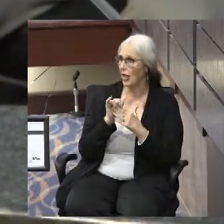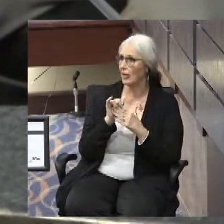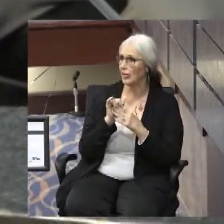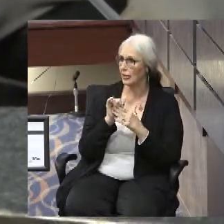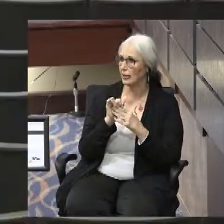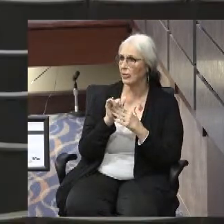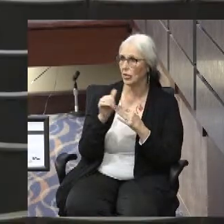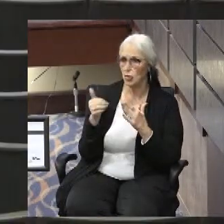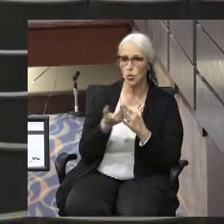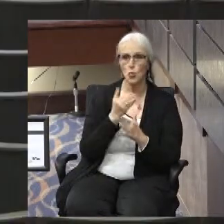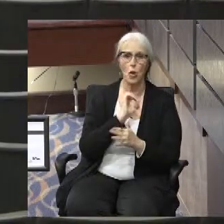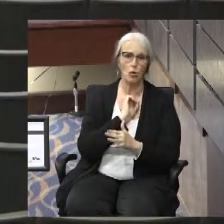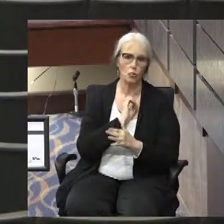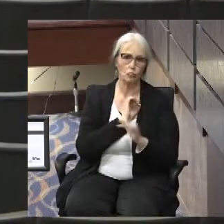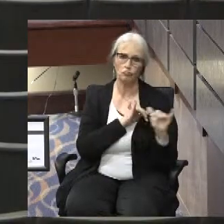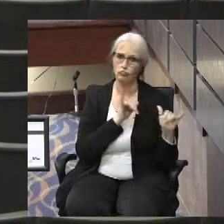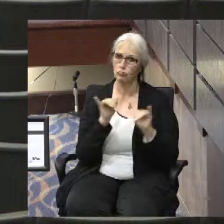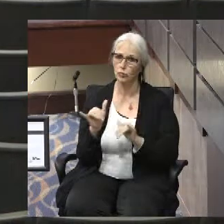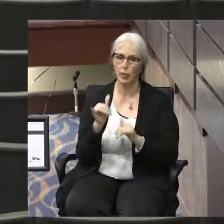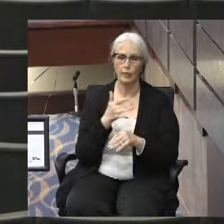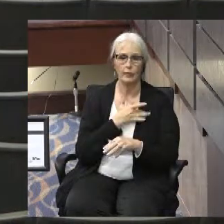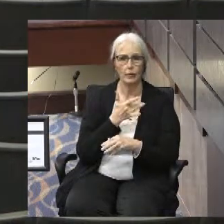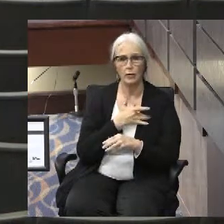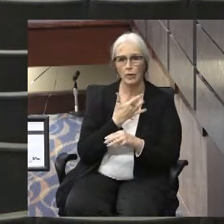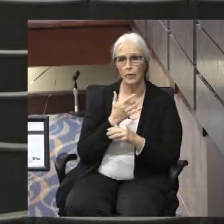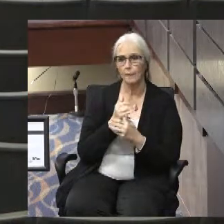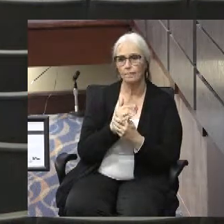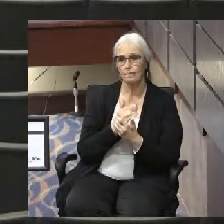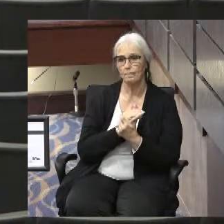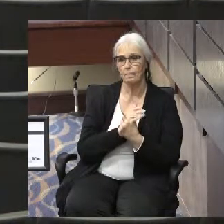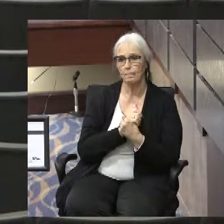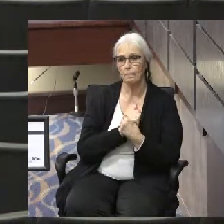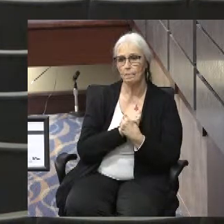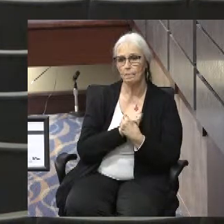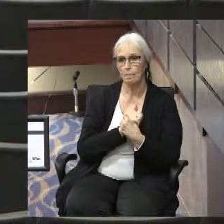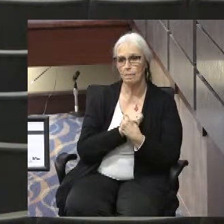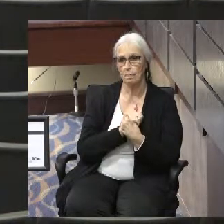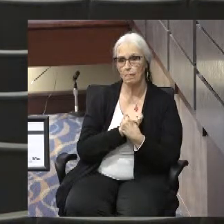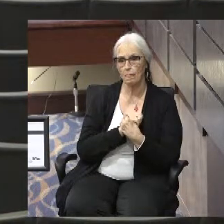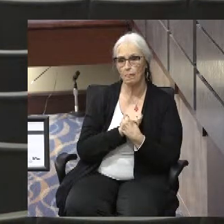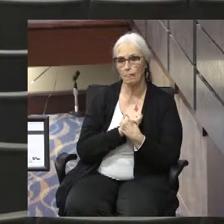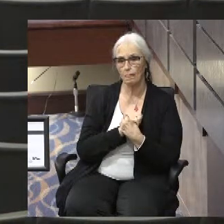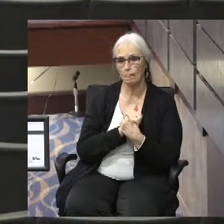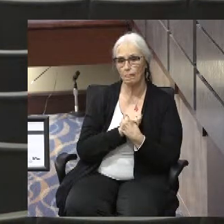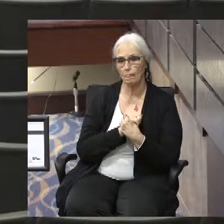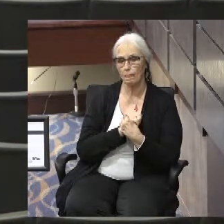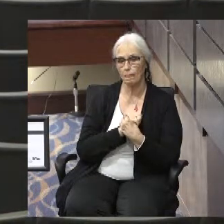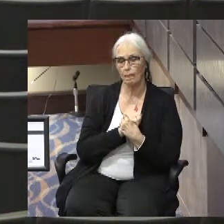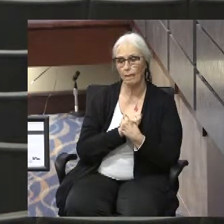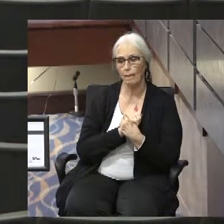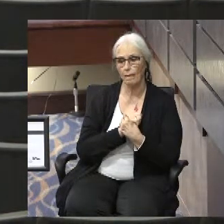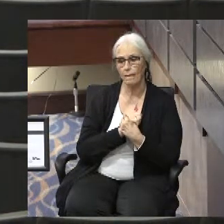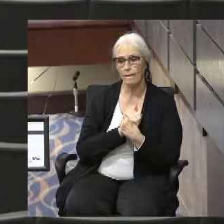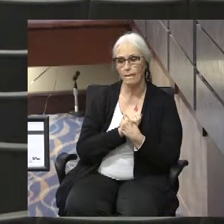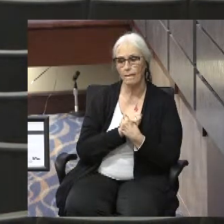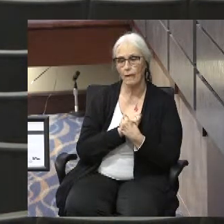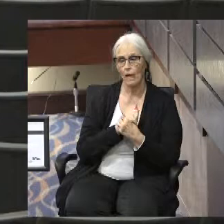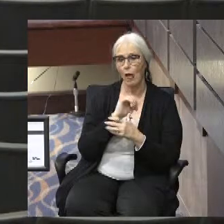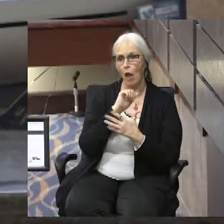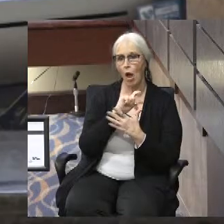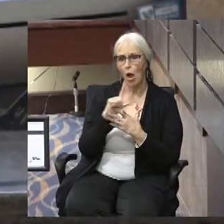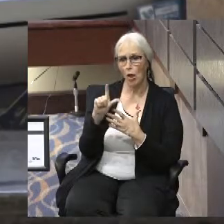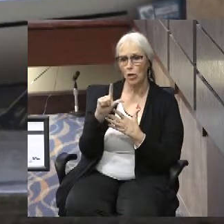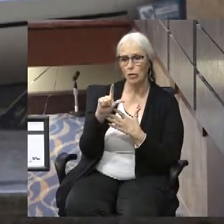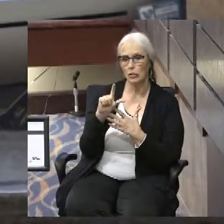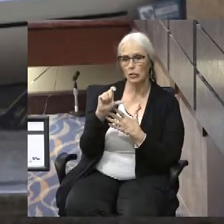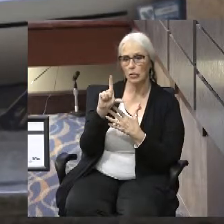owners, is to improve the look of that existing use. Can I get clarity? On all, views of LaSalle,